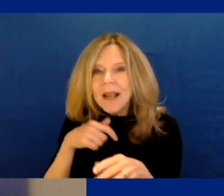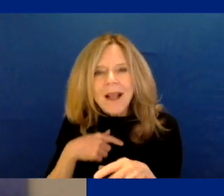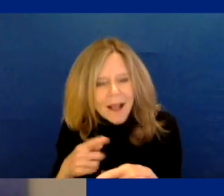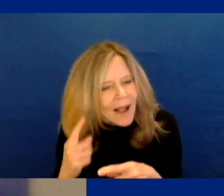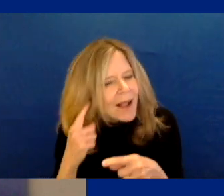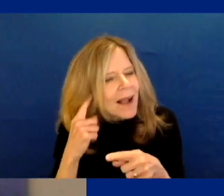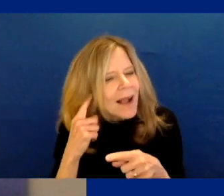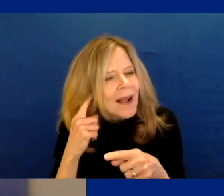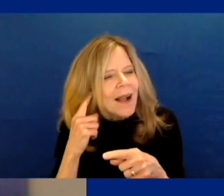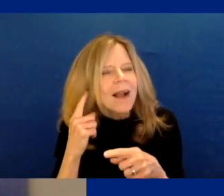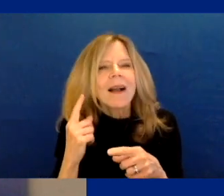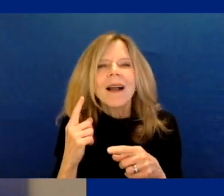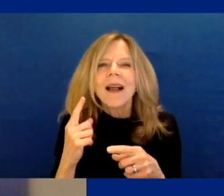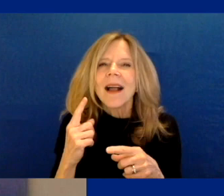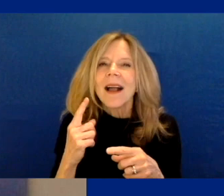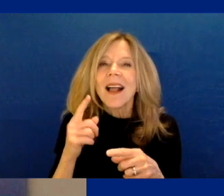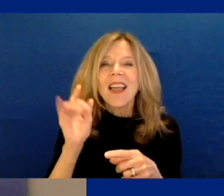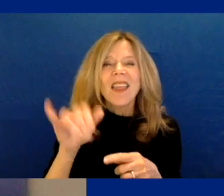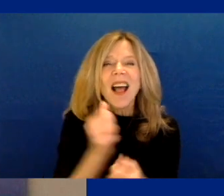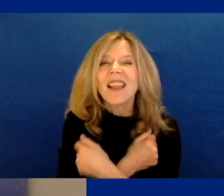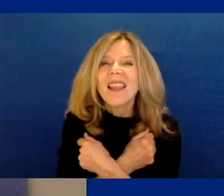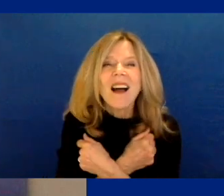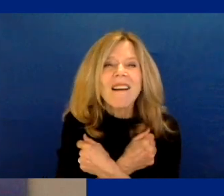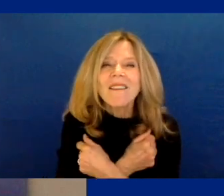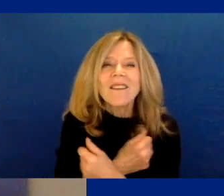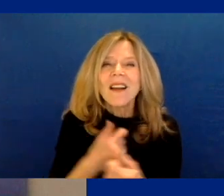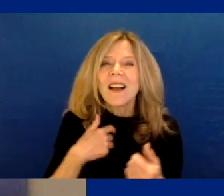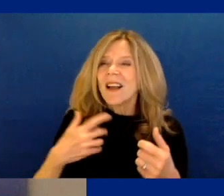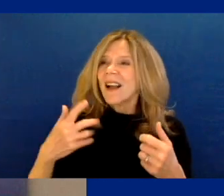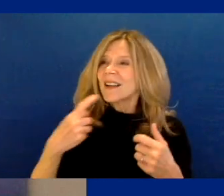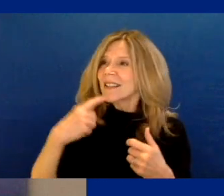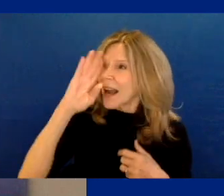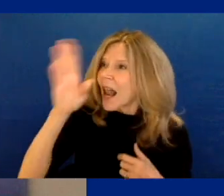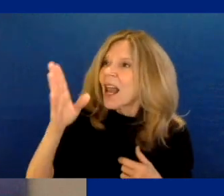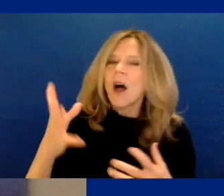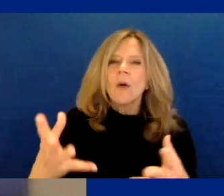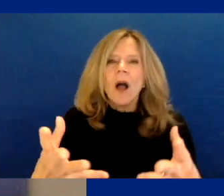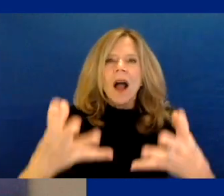love that I had never received and couldn't have received unless I said hello.